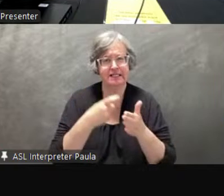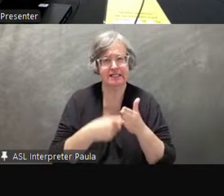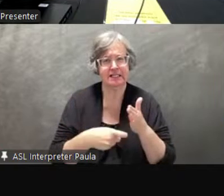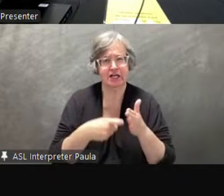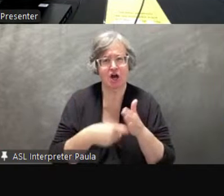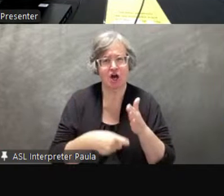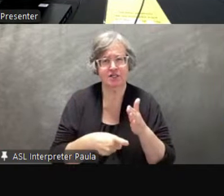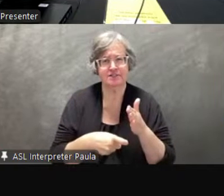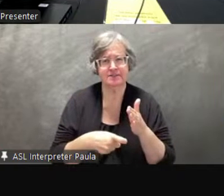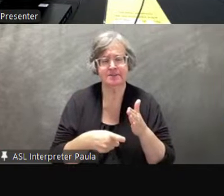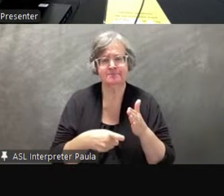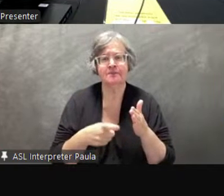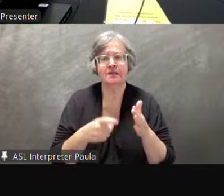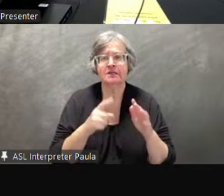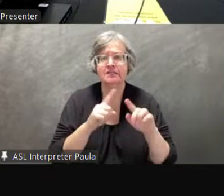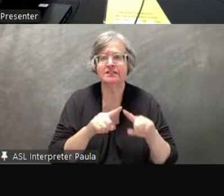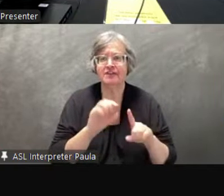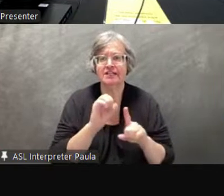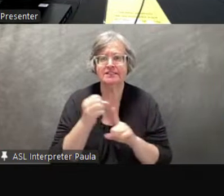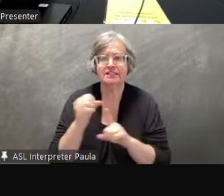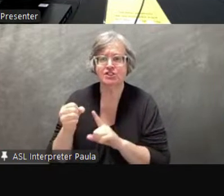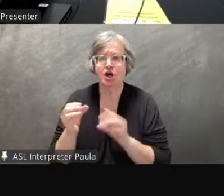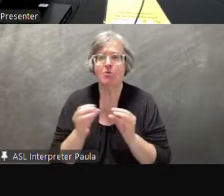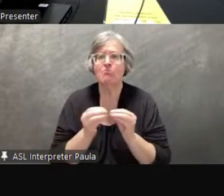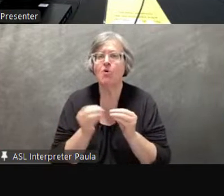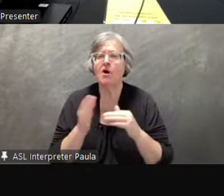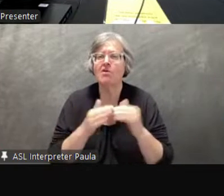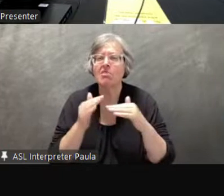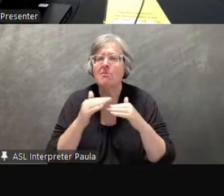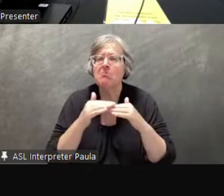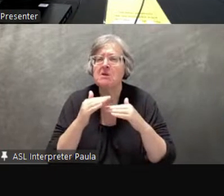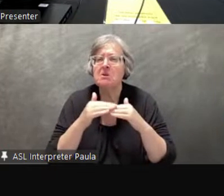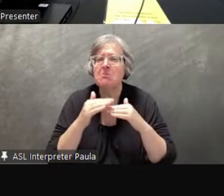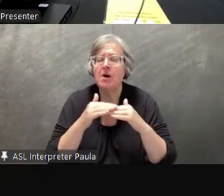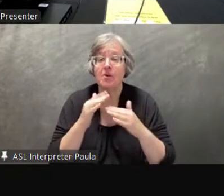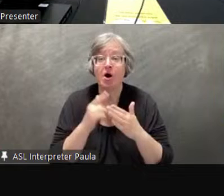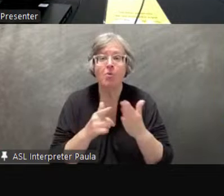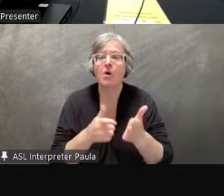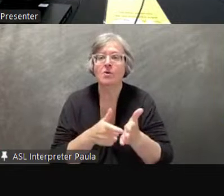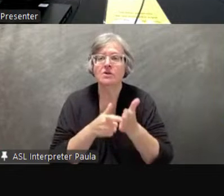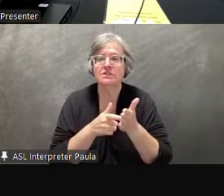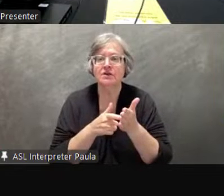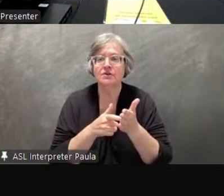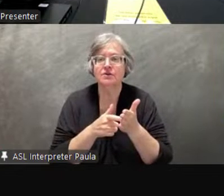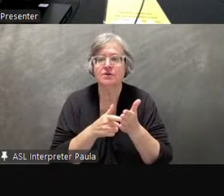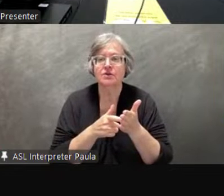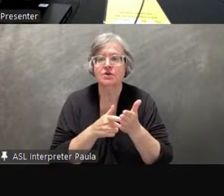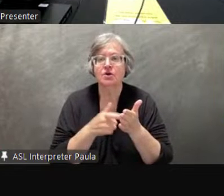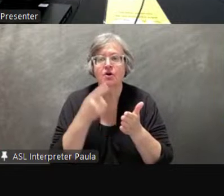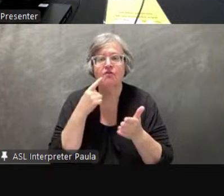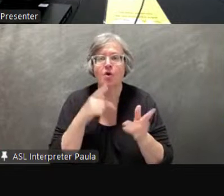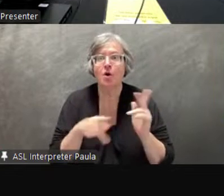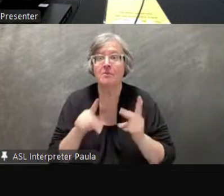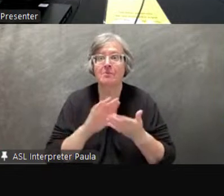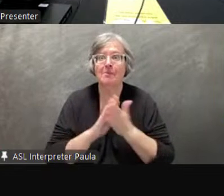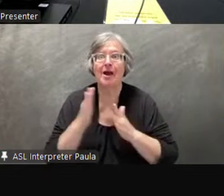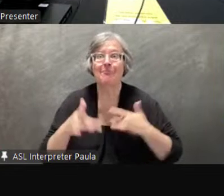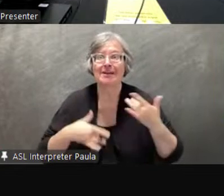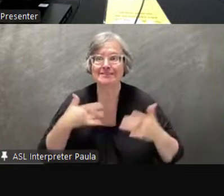that go above and beyond what this bare minimum is, and what would it take? The cost be to get people excited